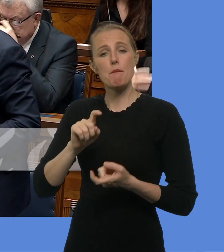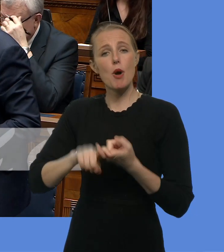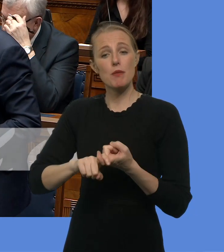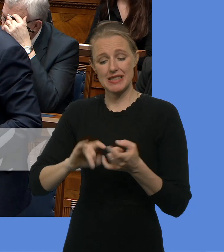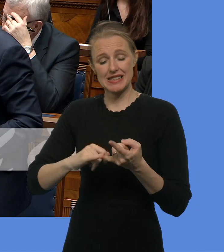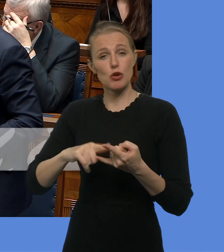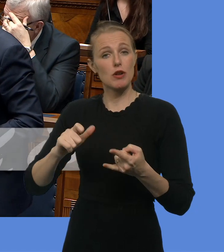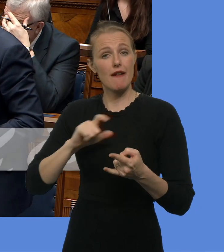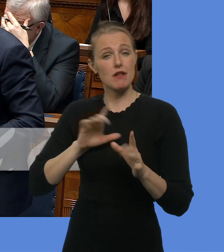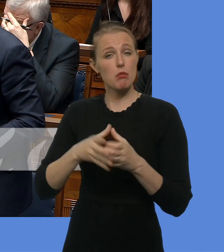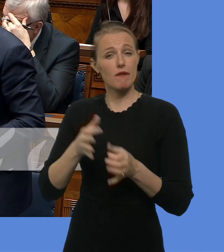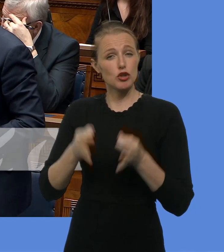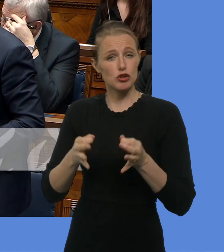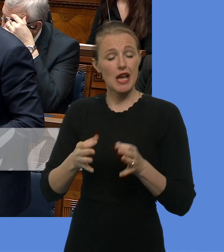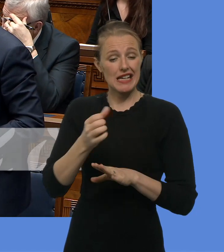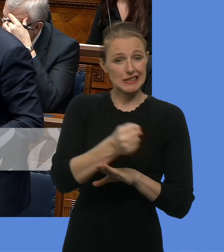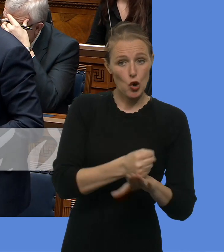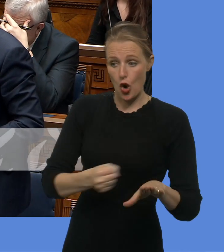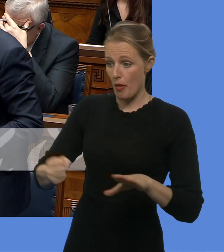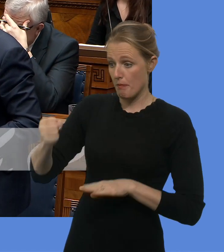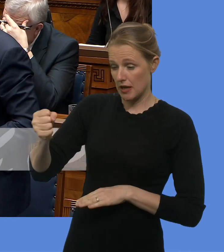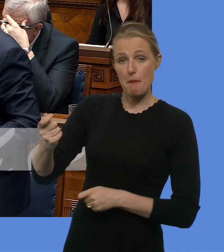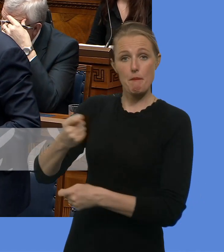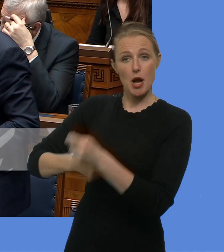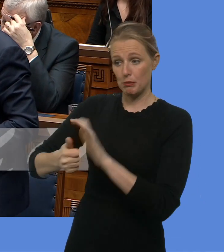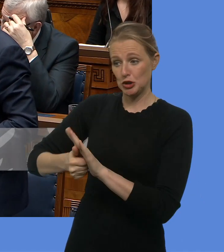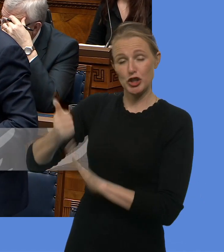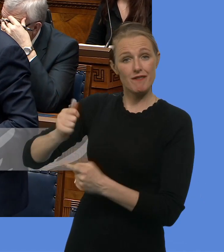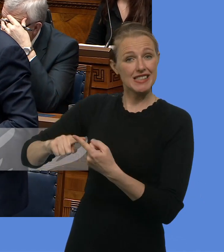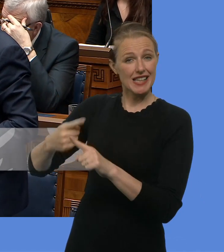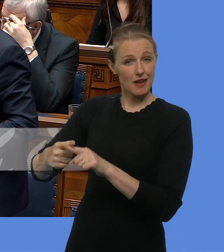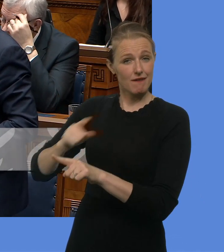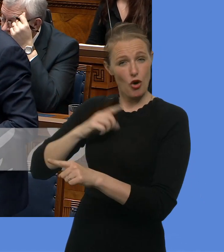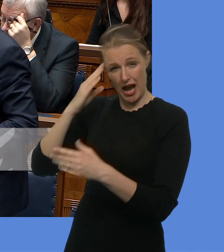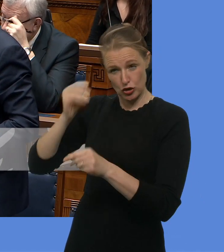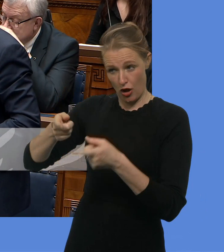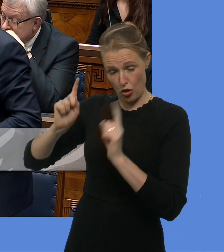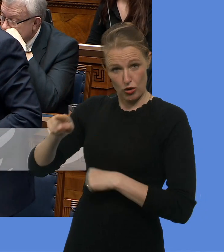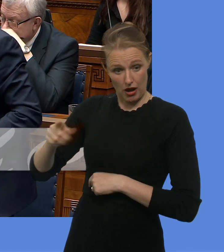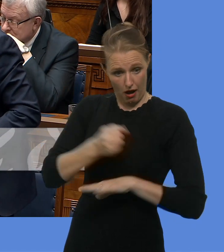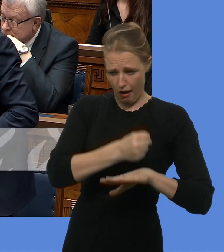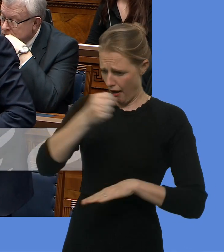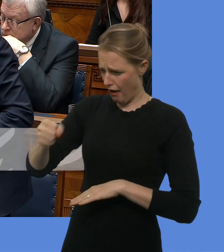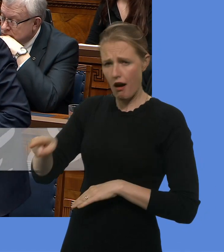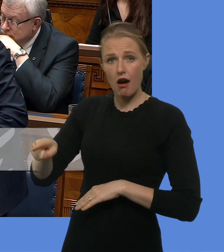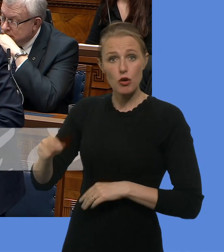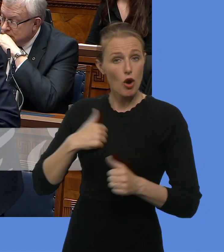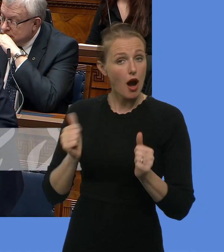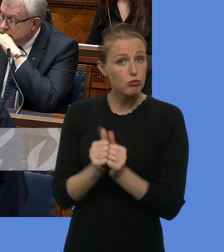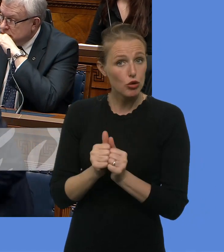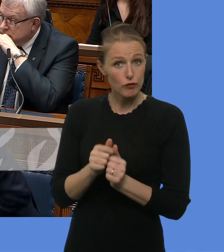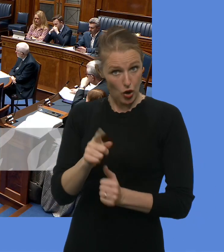Department of Justice to be Chief Executive of the Education Authority? Did you give your approval, and do you agree with the